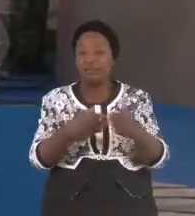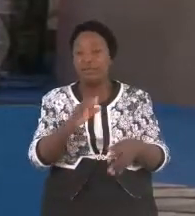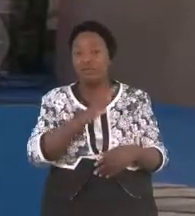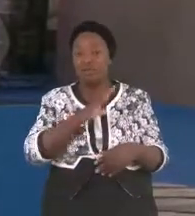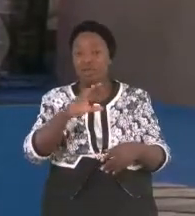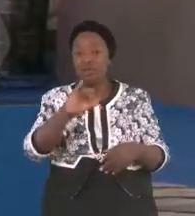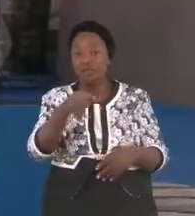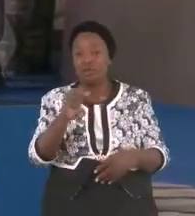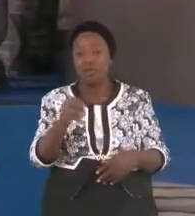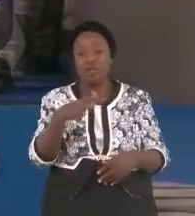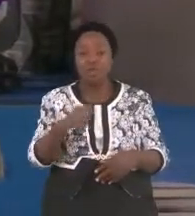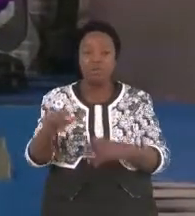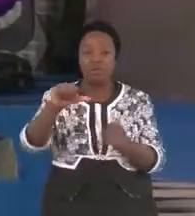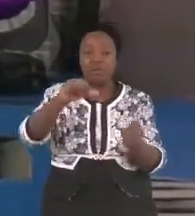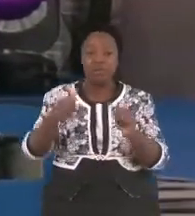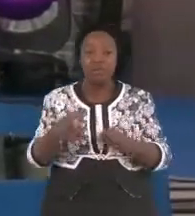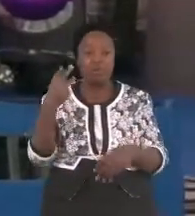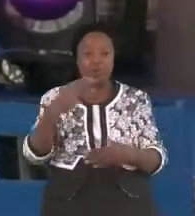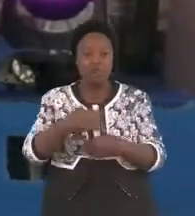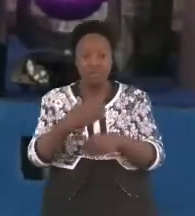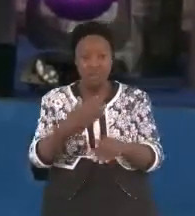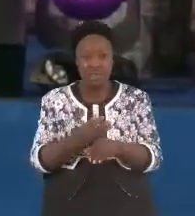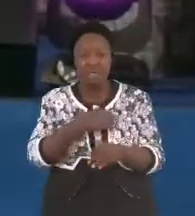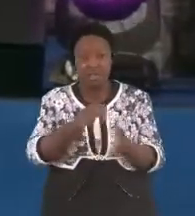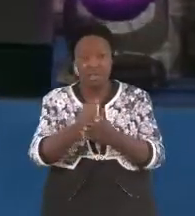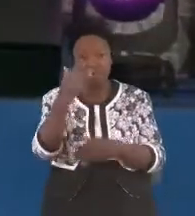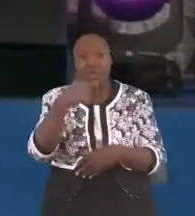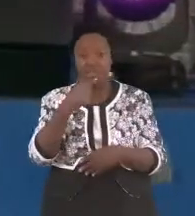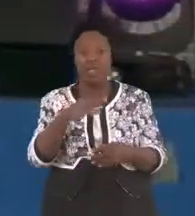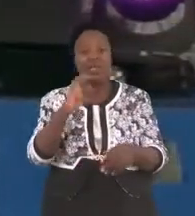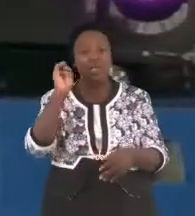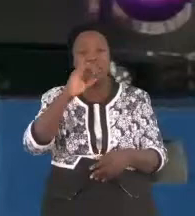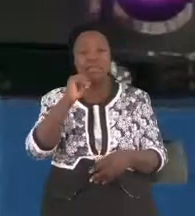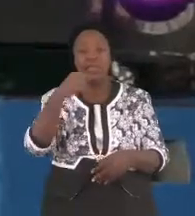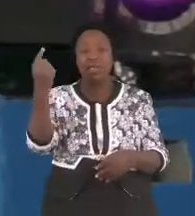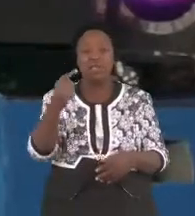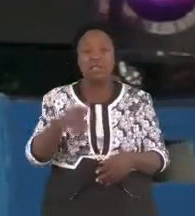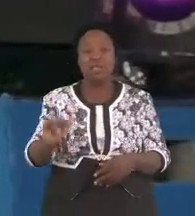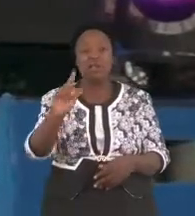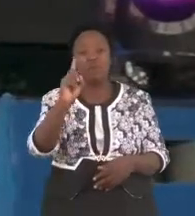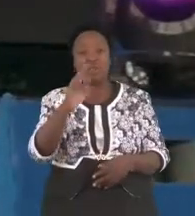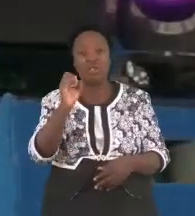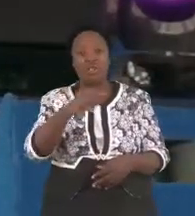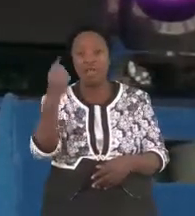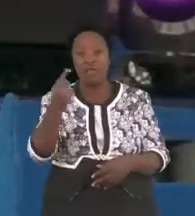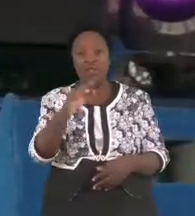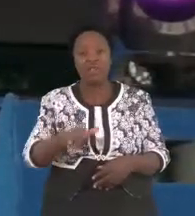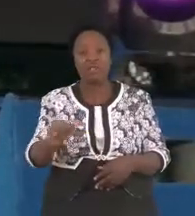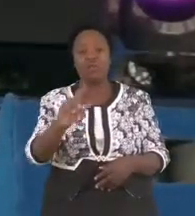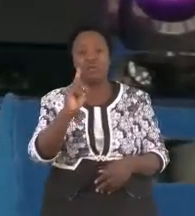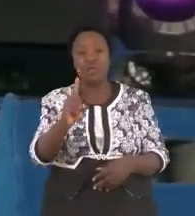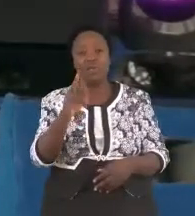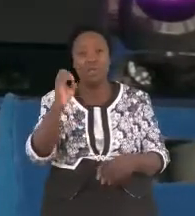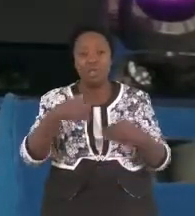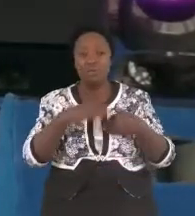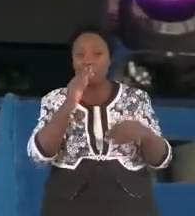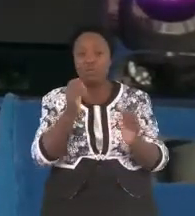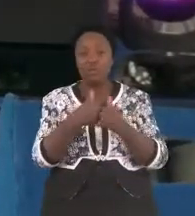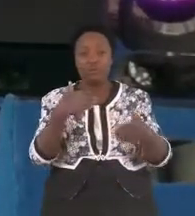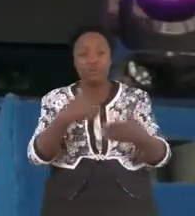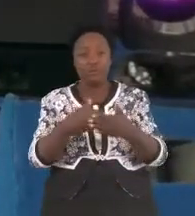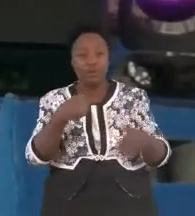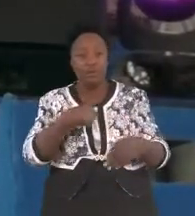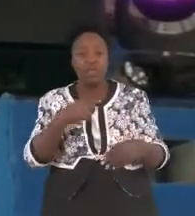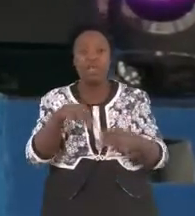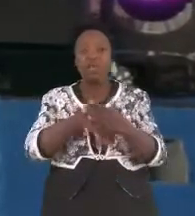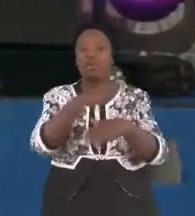he said, he's the eternal one. He's the everlasting one. He has been before me in all